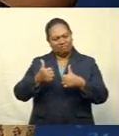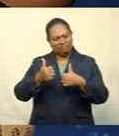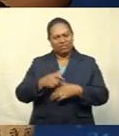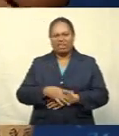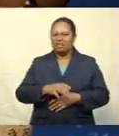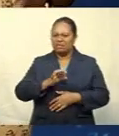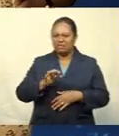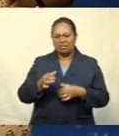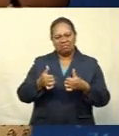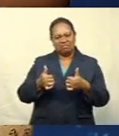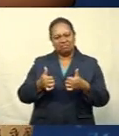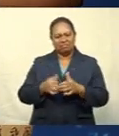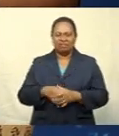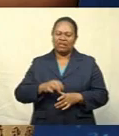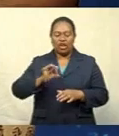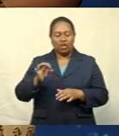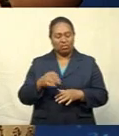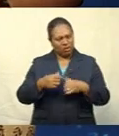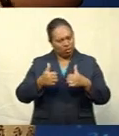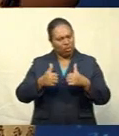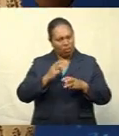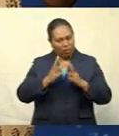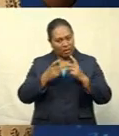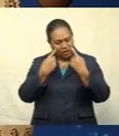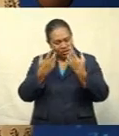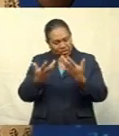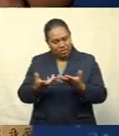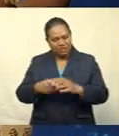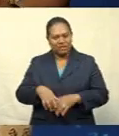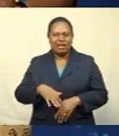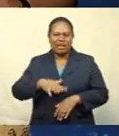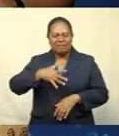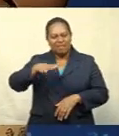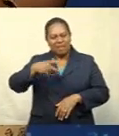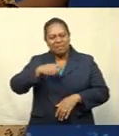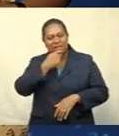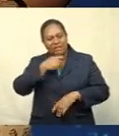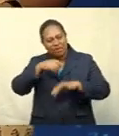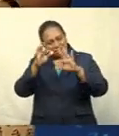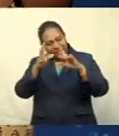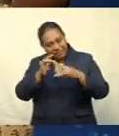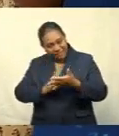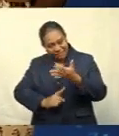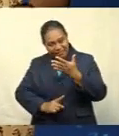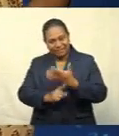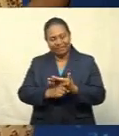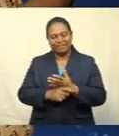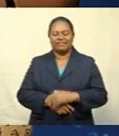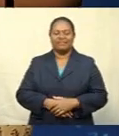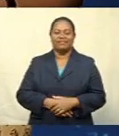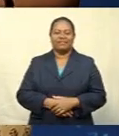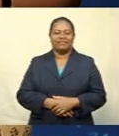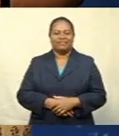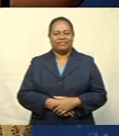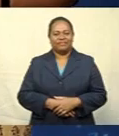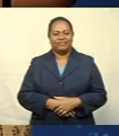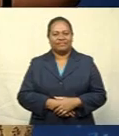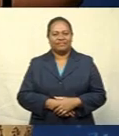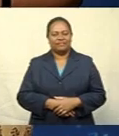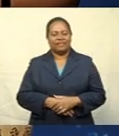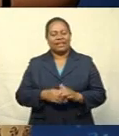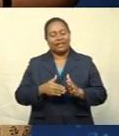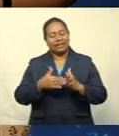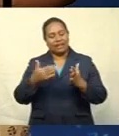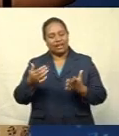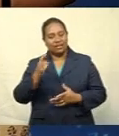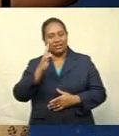looking start to the week. We still need to get few showers for the drier parts of the country just to get that flow going. Now let's quickly